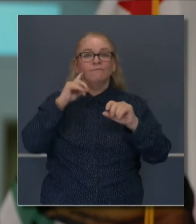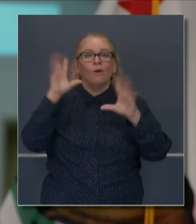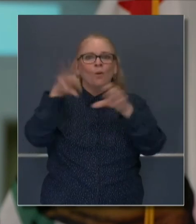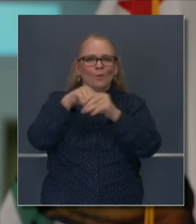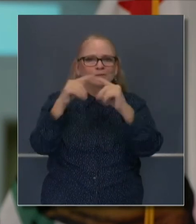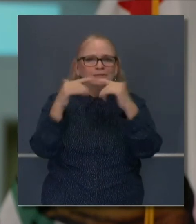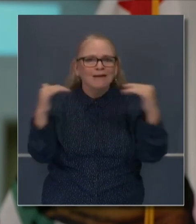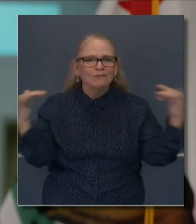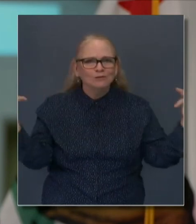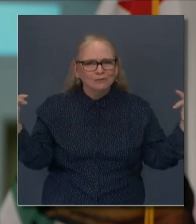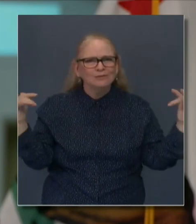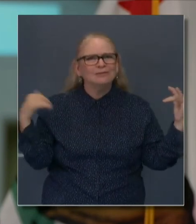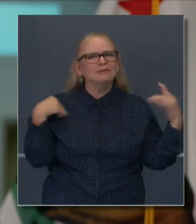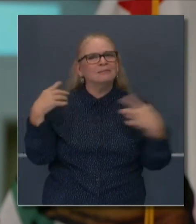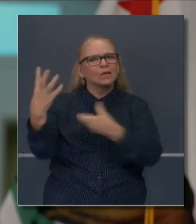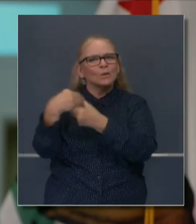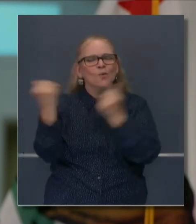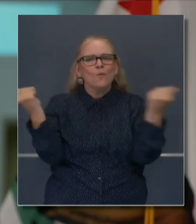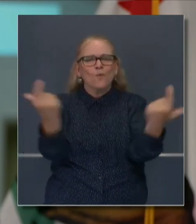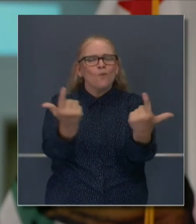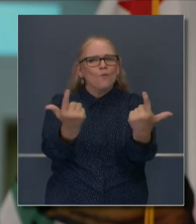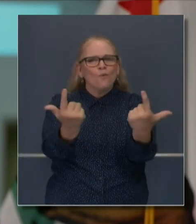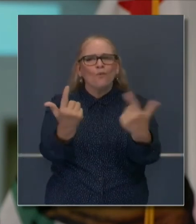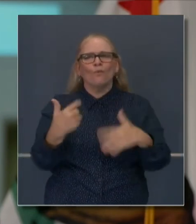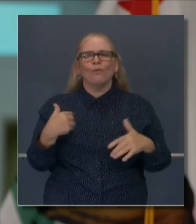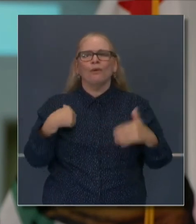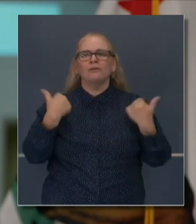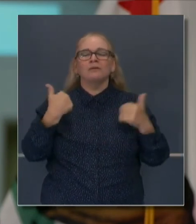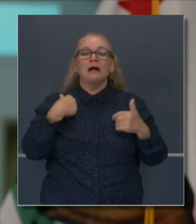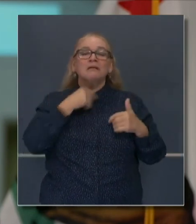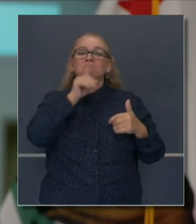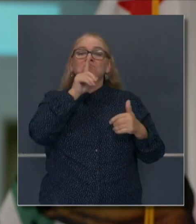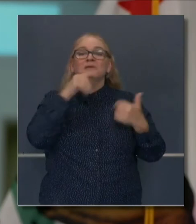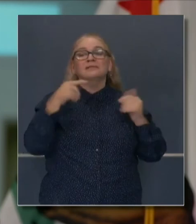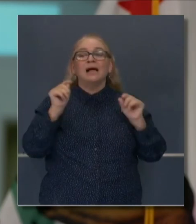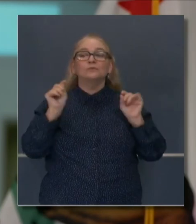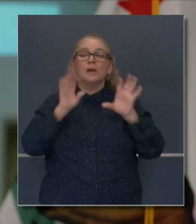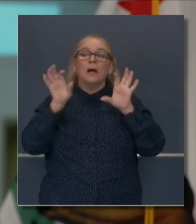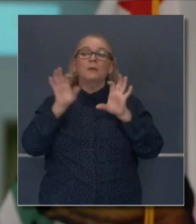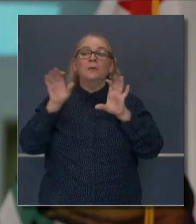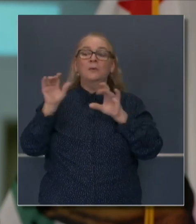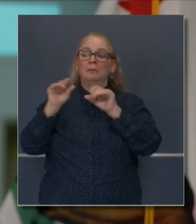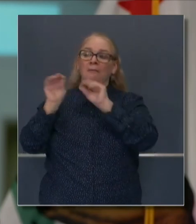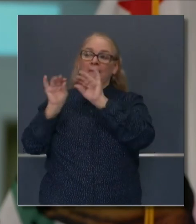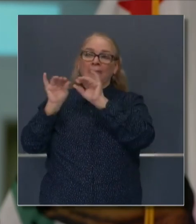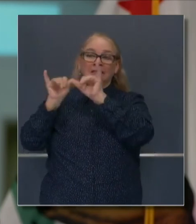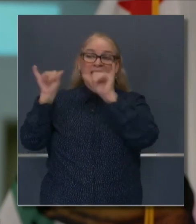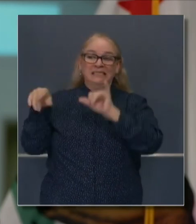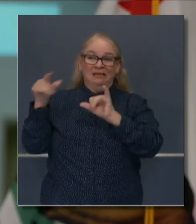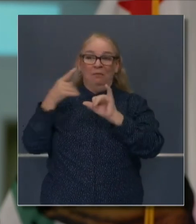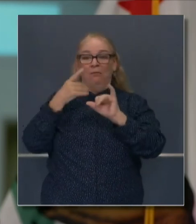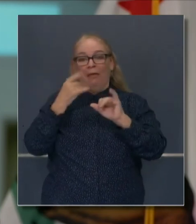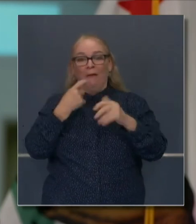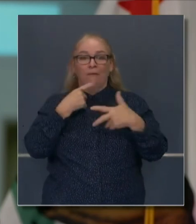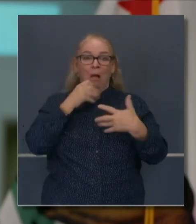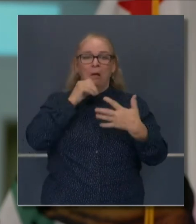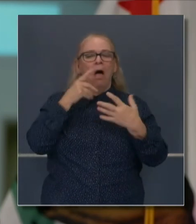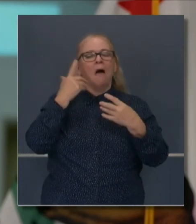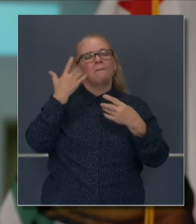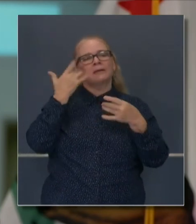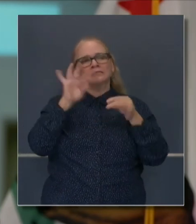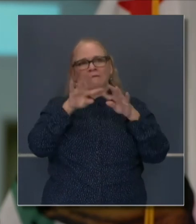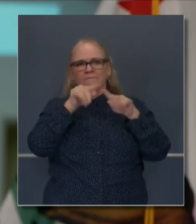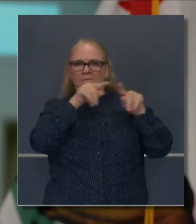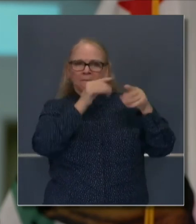a system to paint a much more rosy picture that may be for some, but not all members of a community,